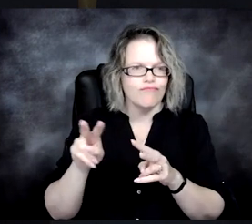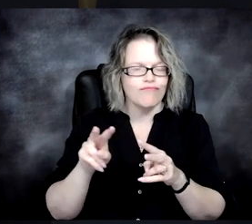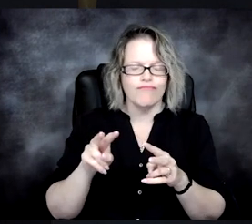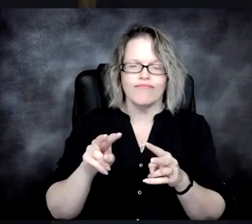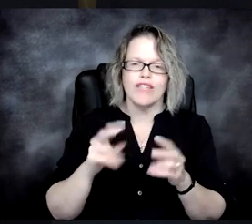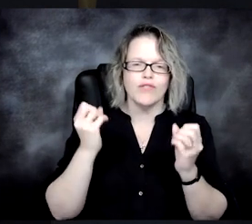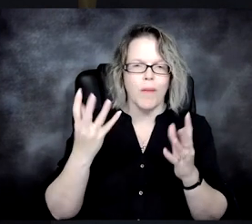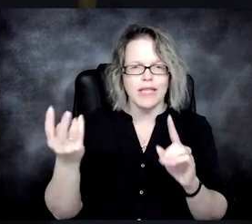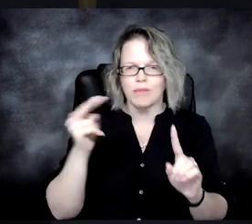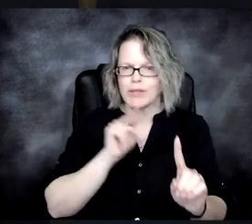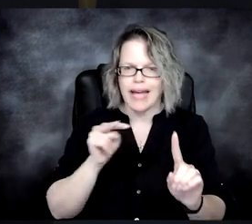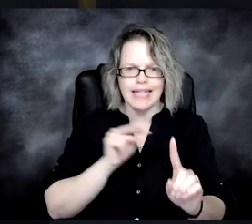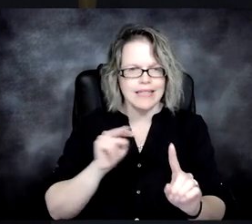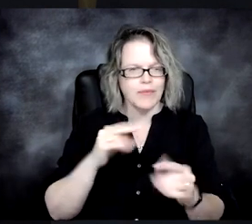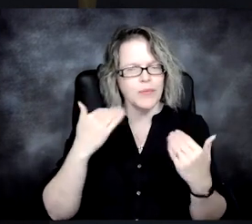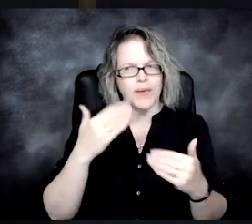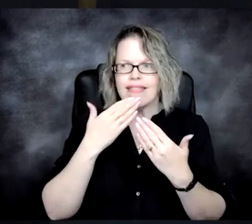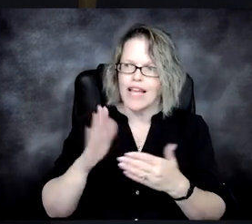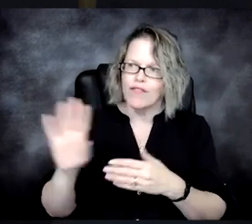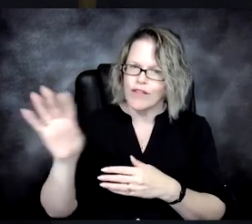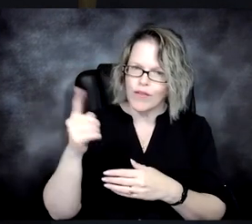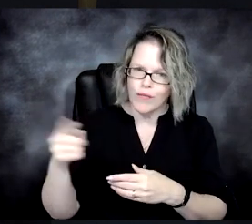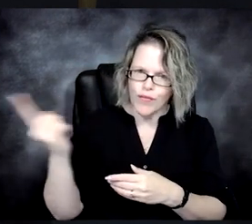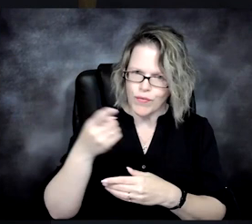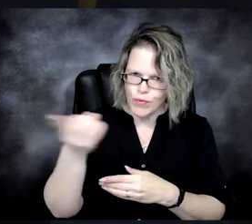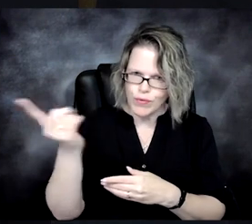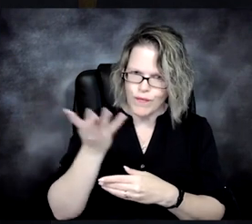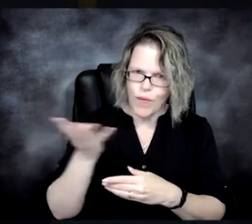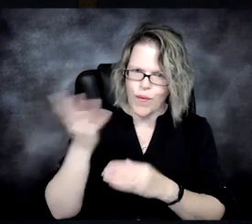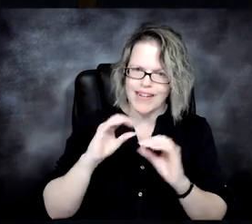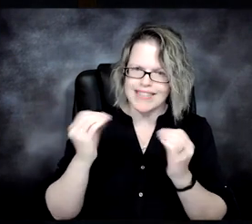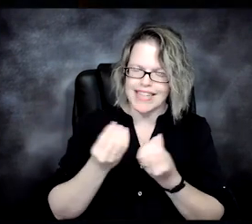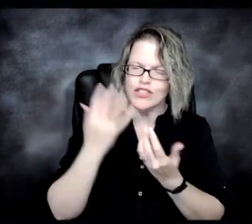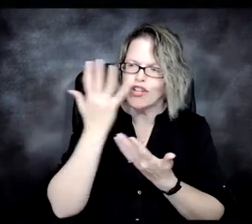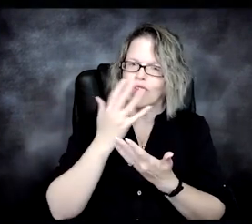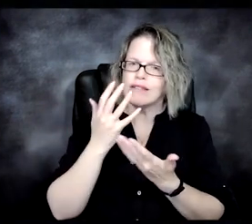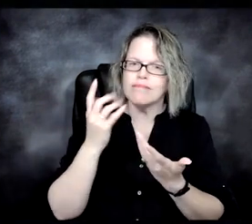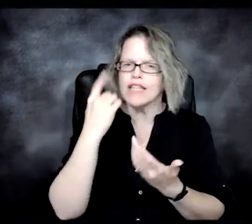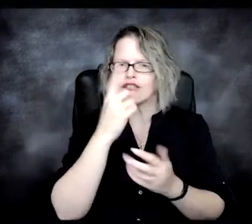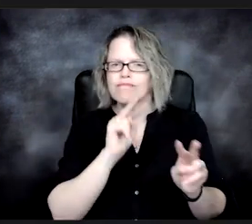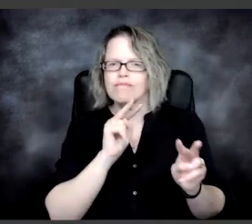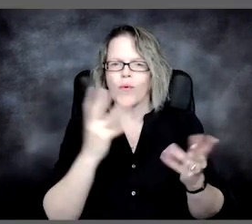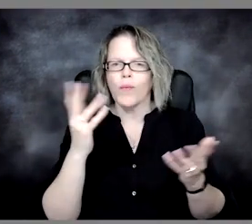much perspective. So thank you to these 4 organizations. Let's have a look at their selections this year.